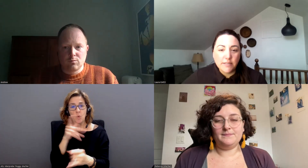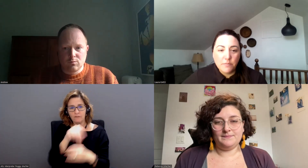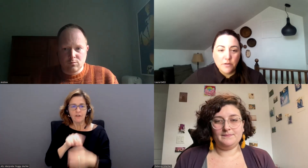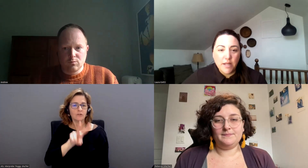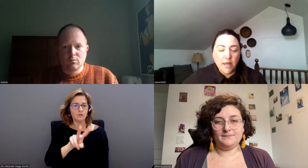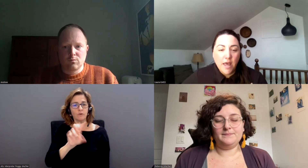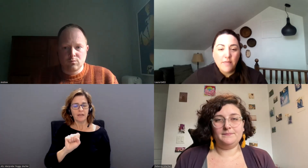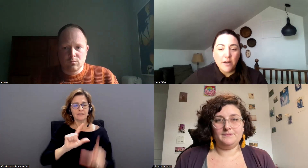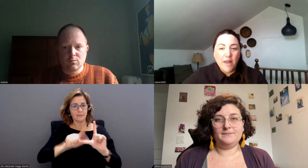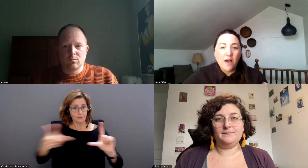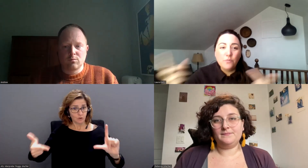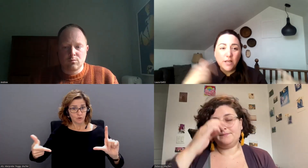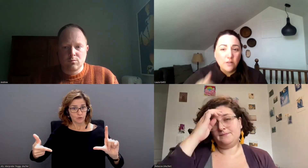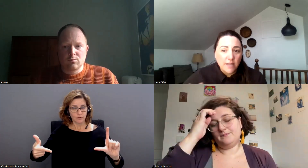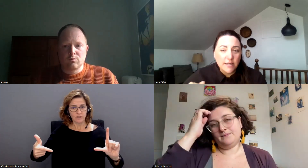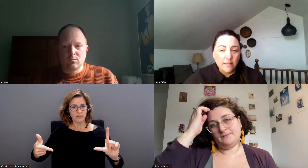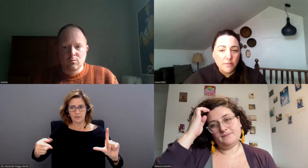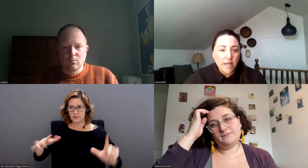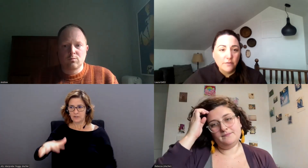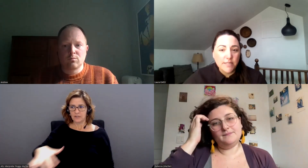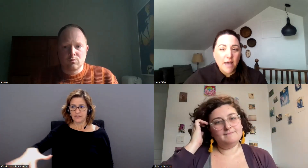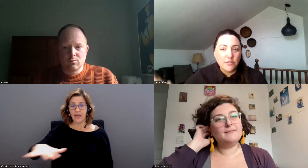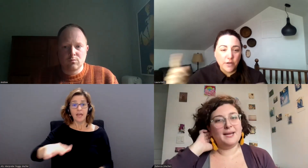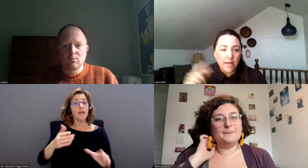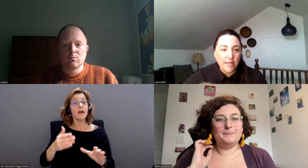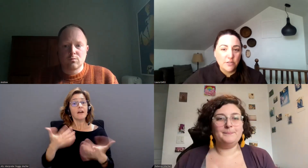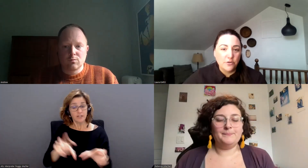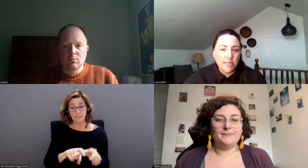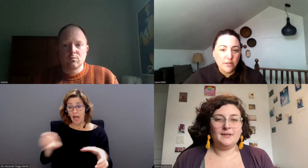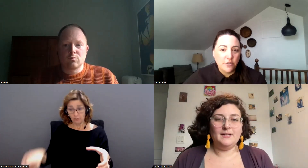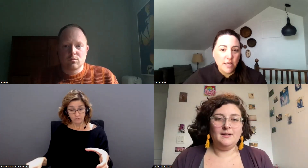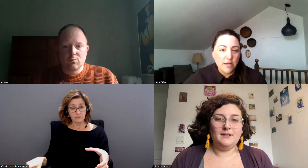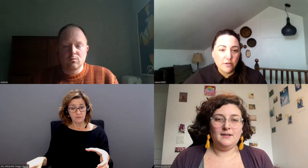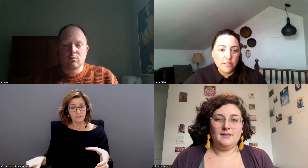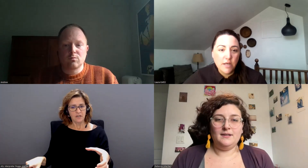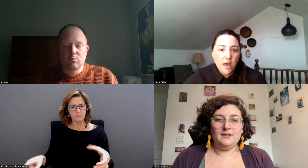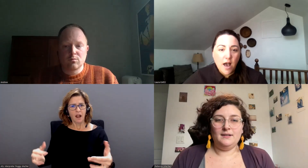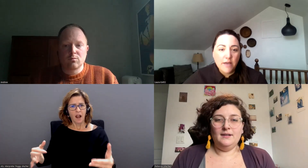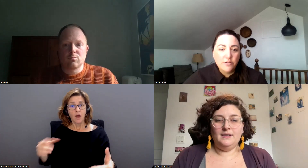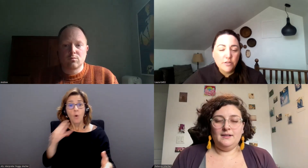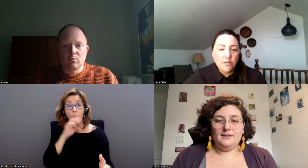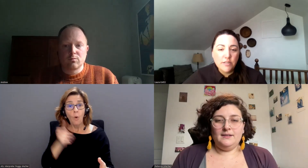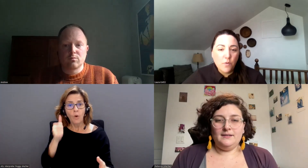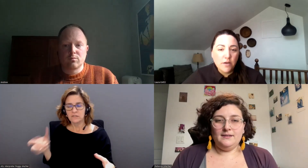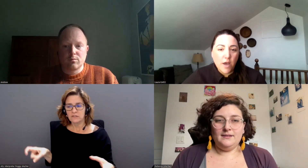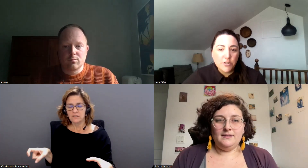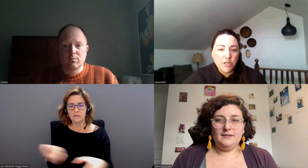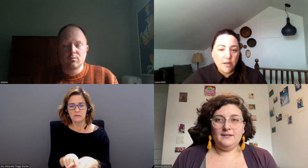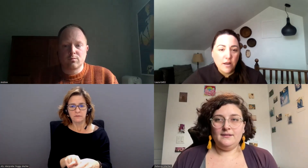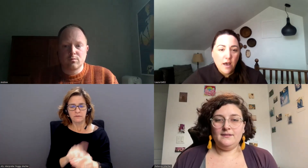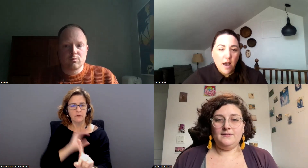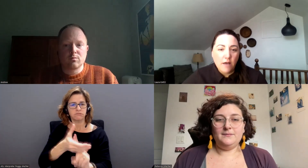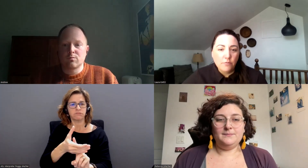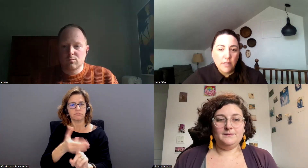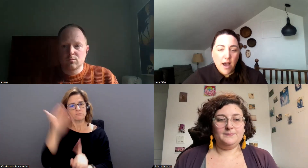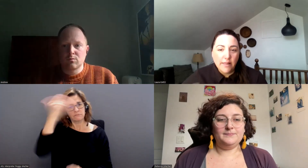2SLGBTQ+ community that are now recloseting themselves as they're getting into their senior years. This one